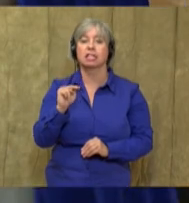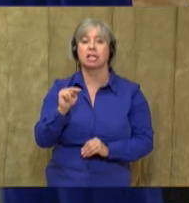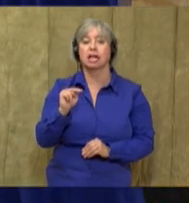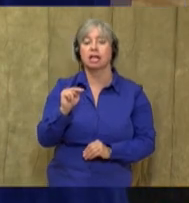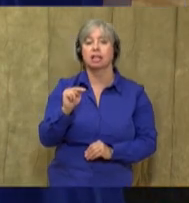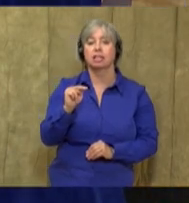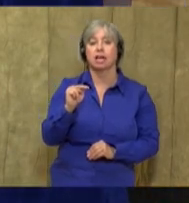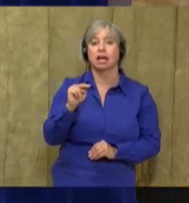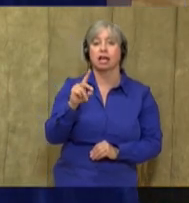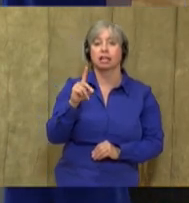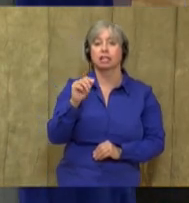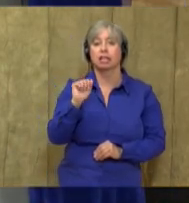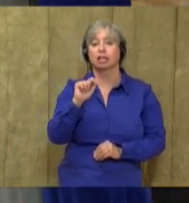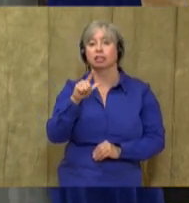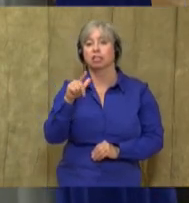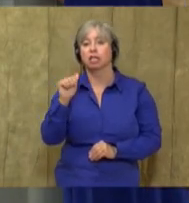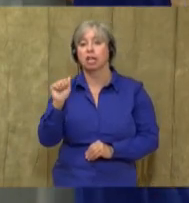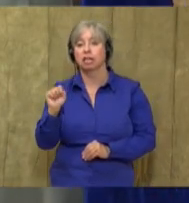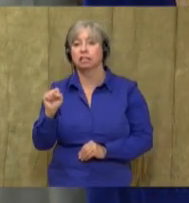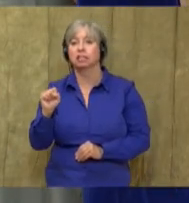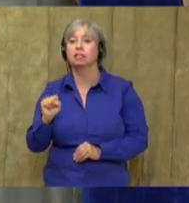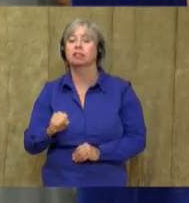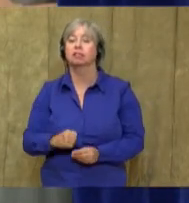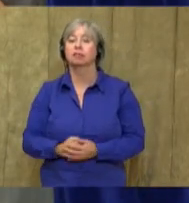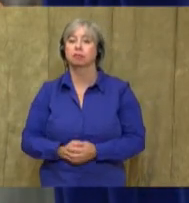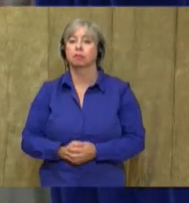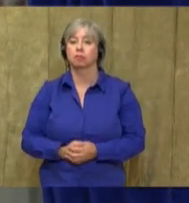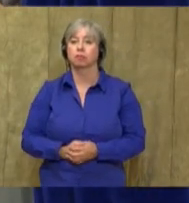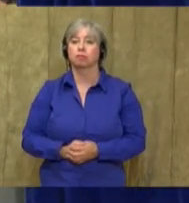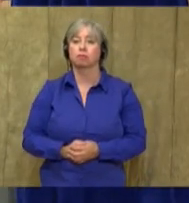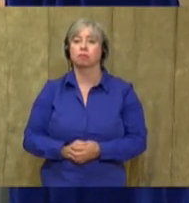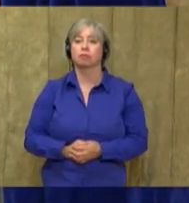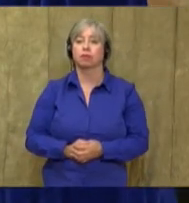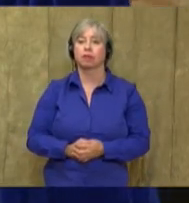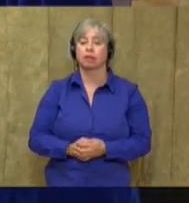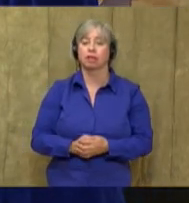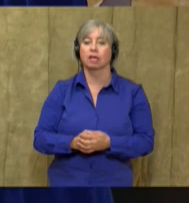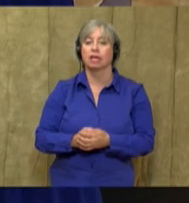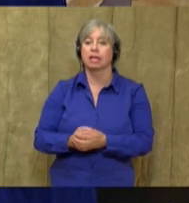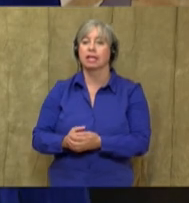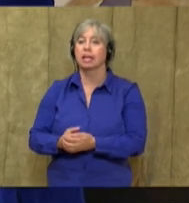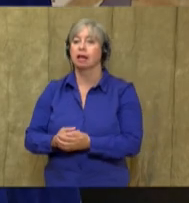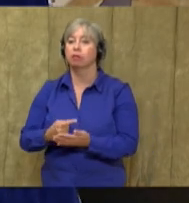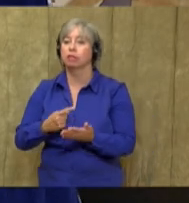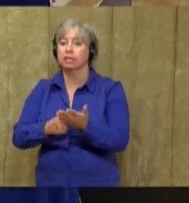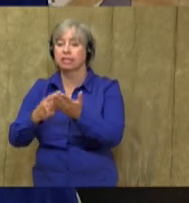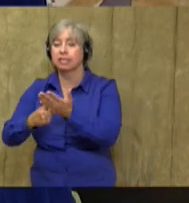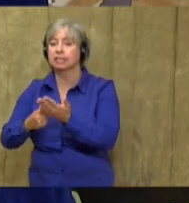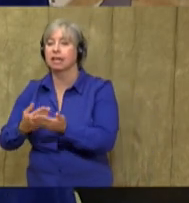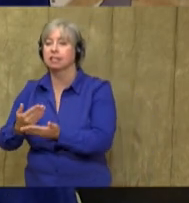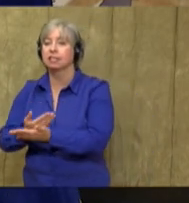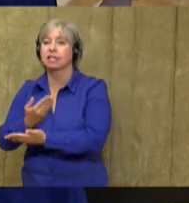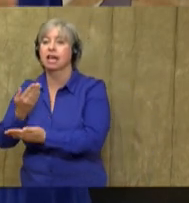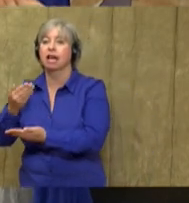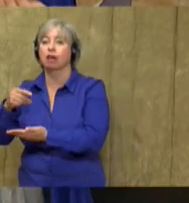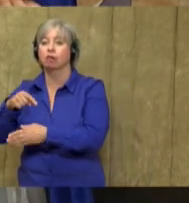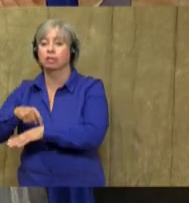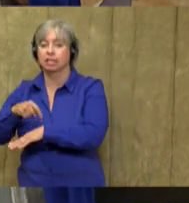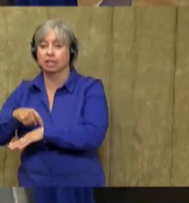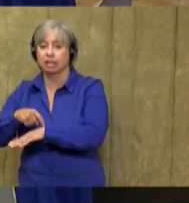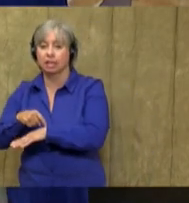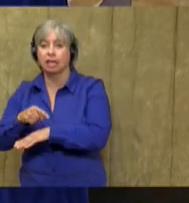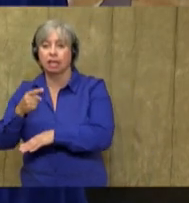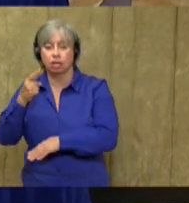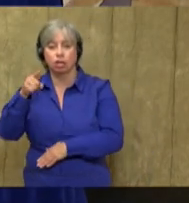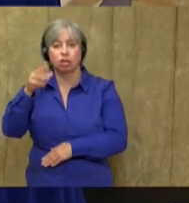to place. It's really, and I'm going to give you a tidbit since we are talking about modern times. They say that now, since the epidemic